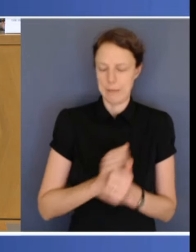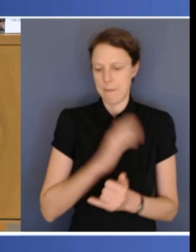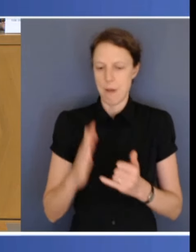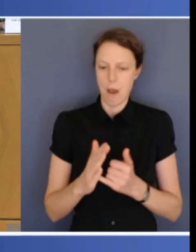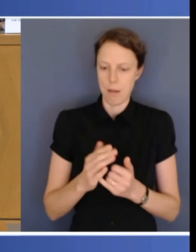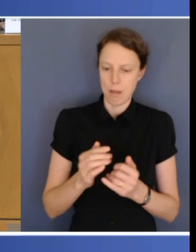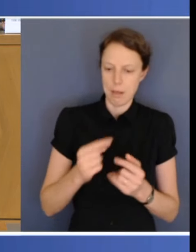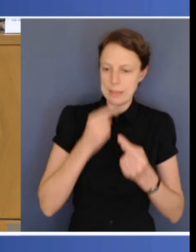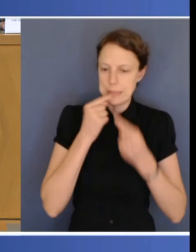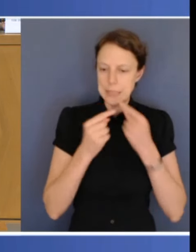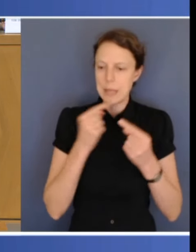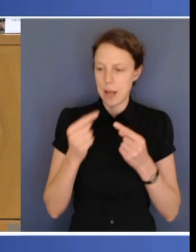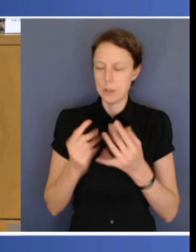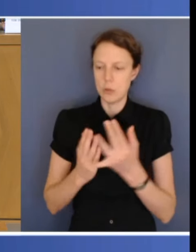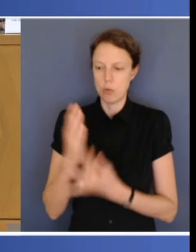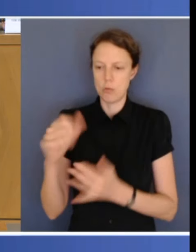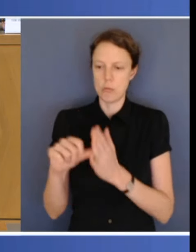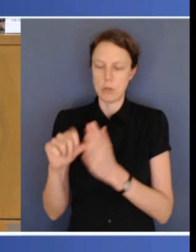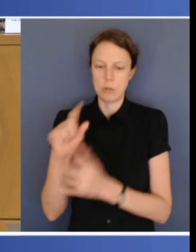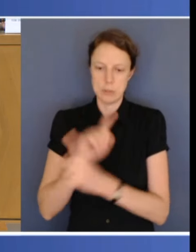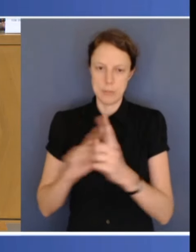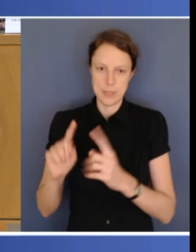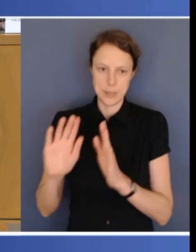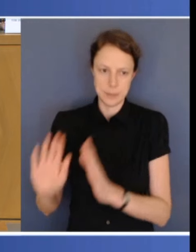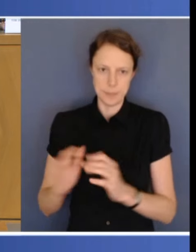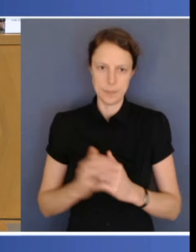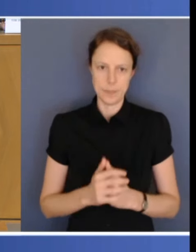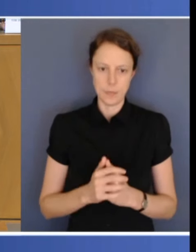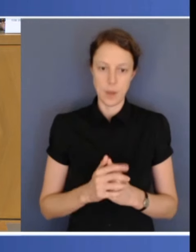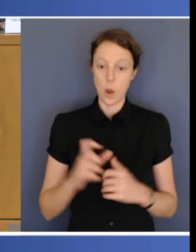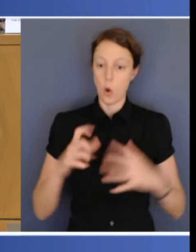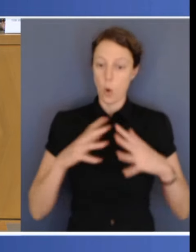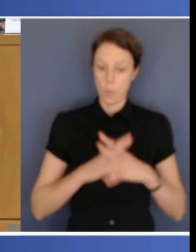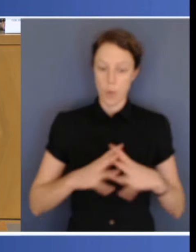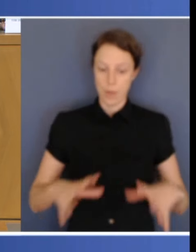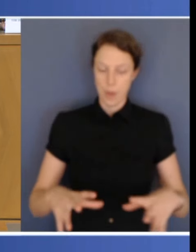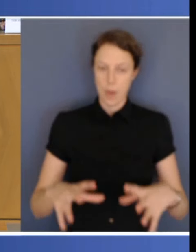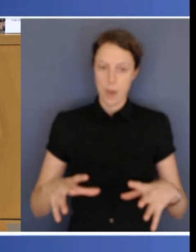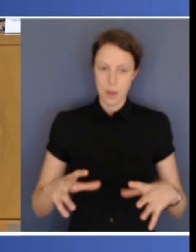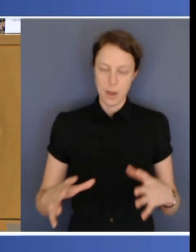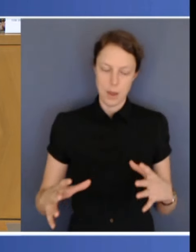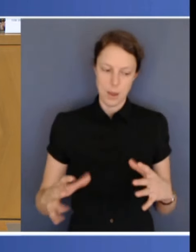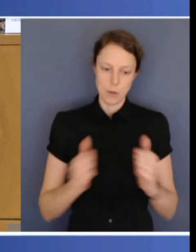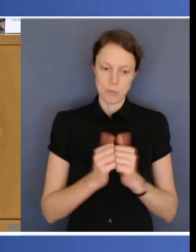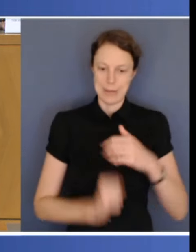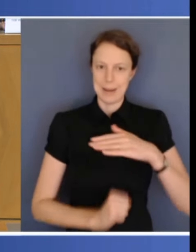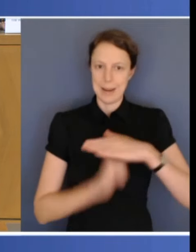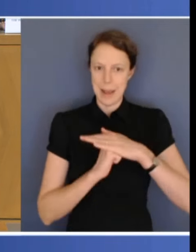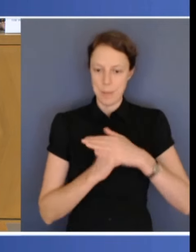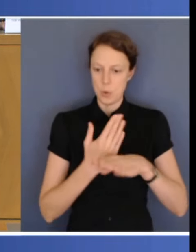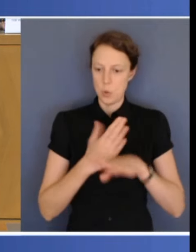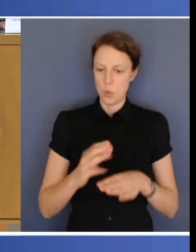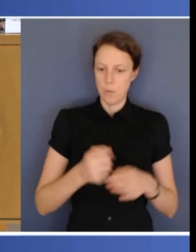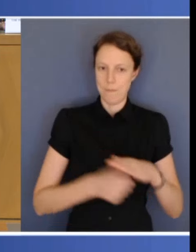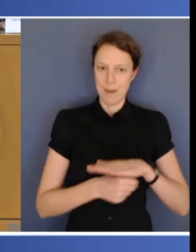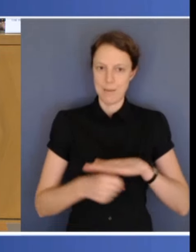Commonwealth agreed to cap an additional expenditure for states and territories on new foundational disability services to